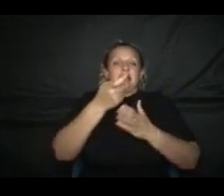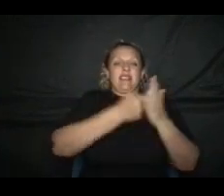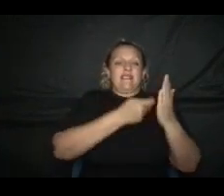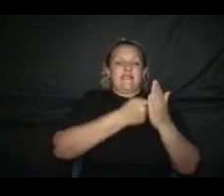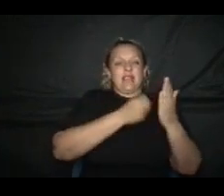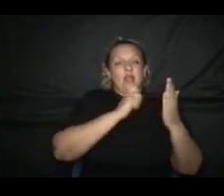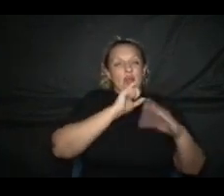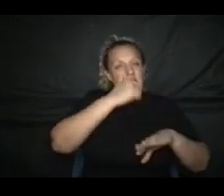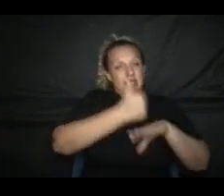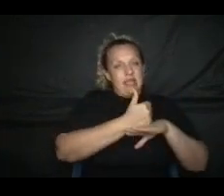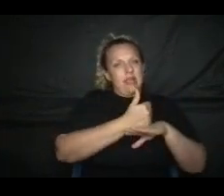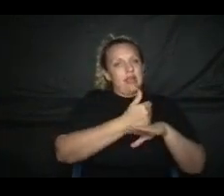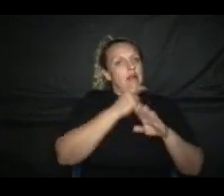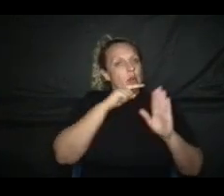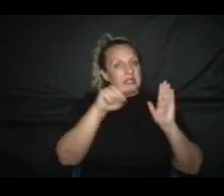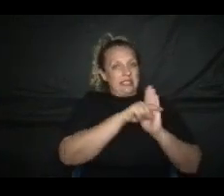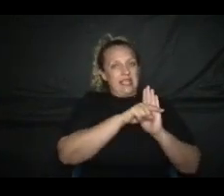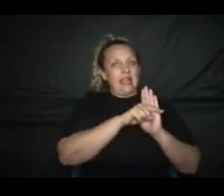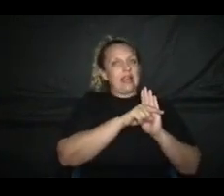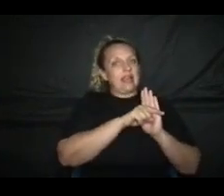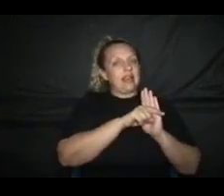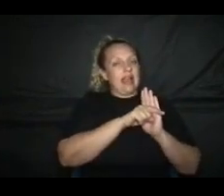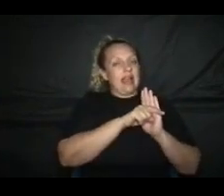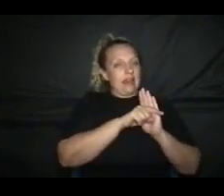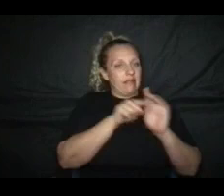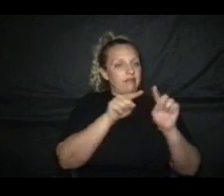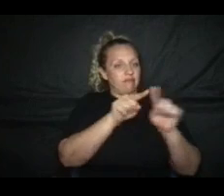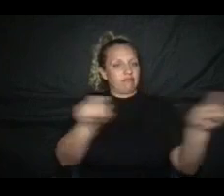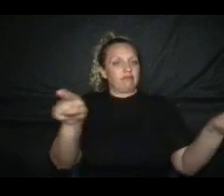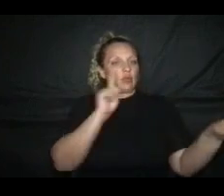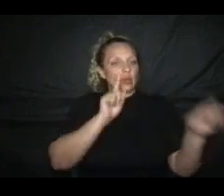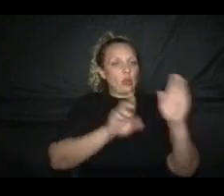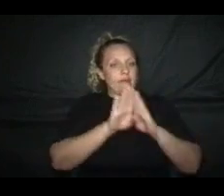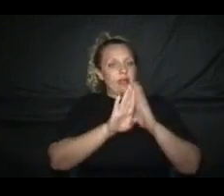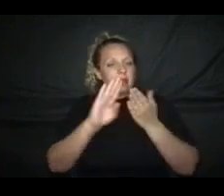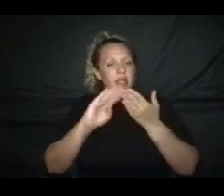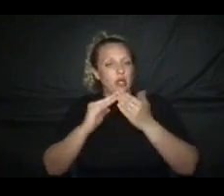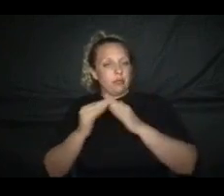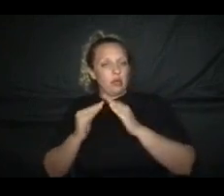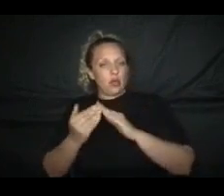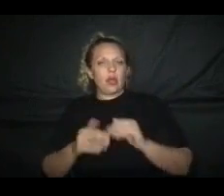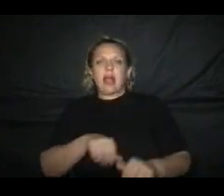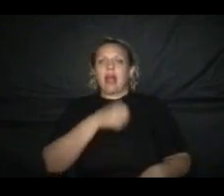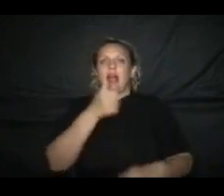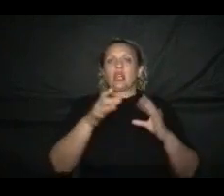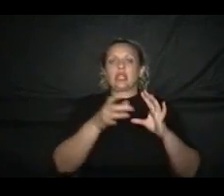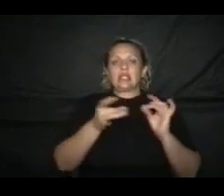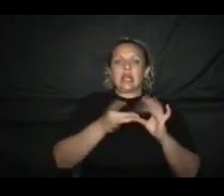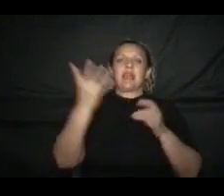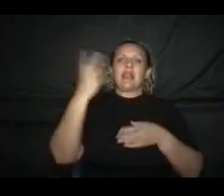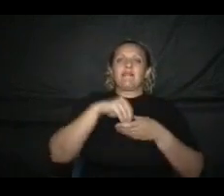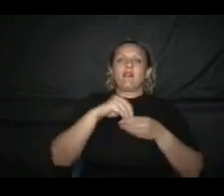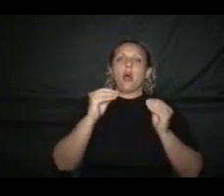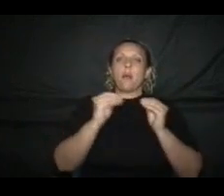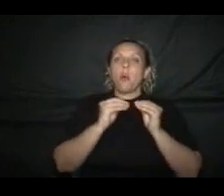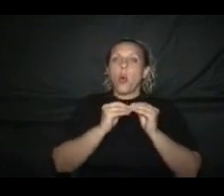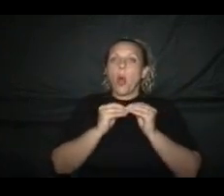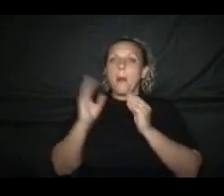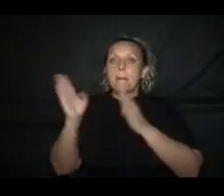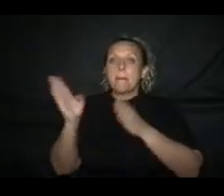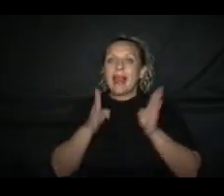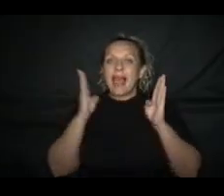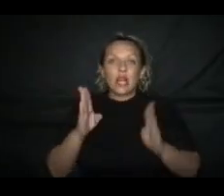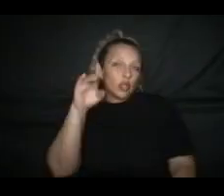send a negative message to the development community. The last statement is involve more planners, ? Maybe